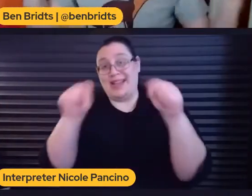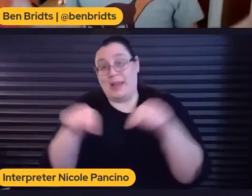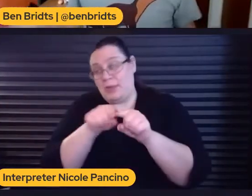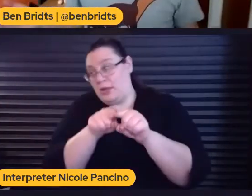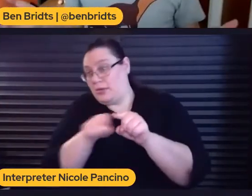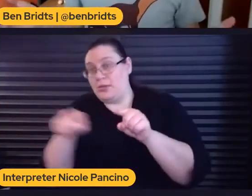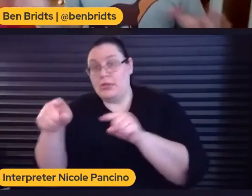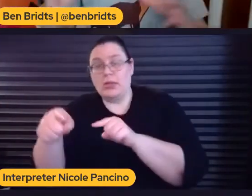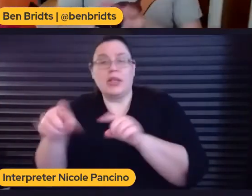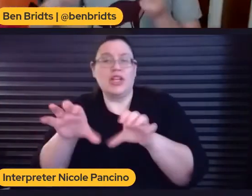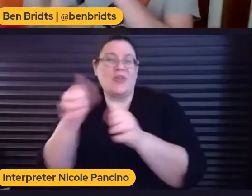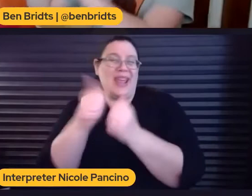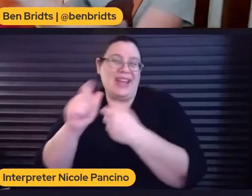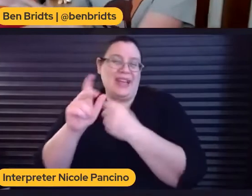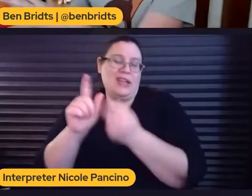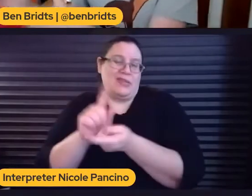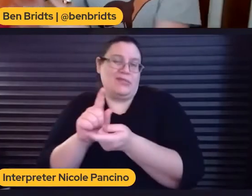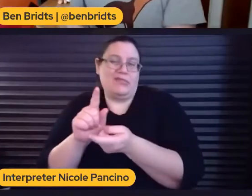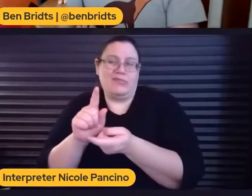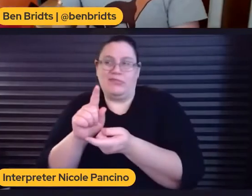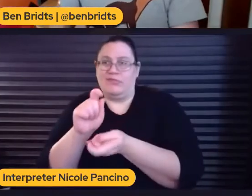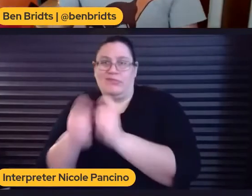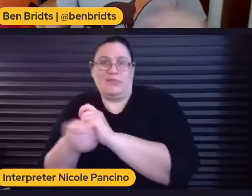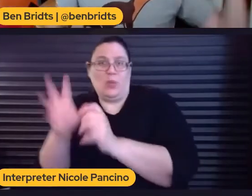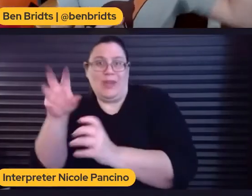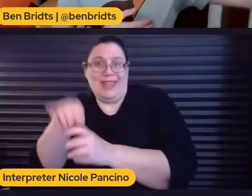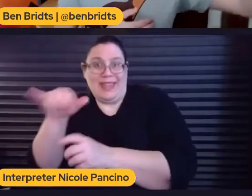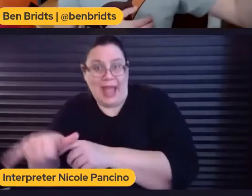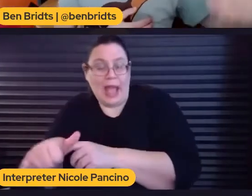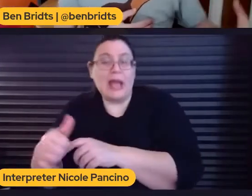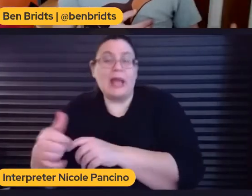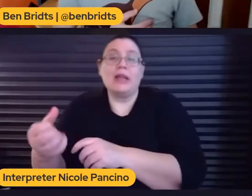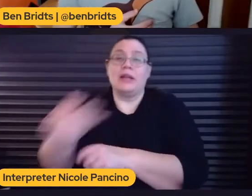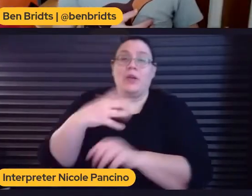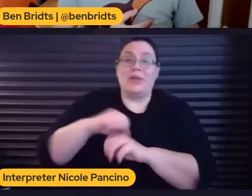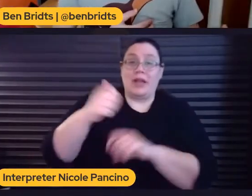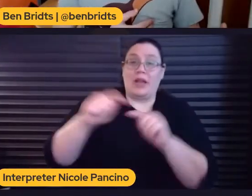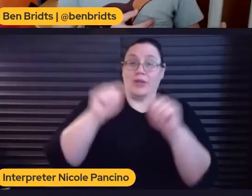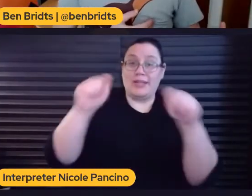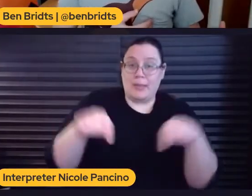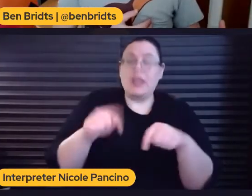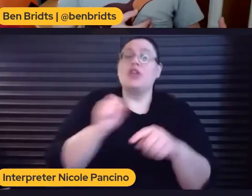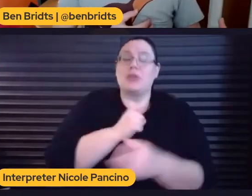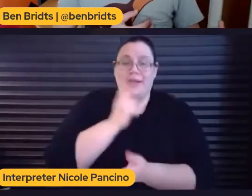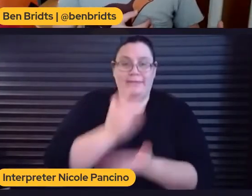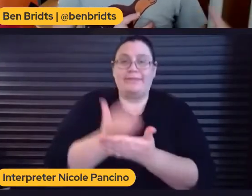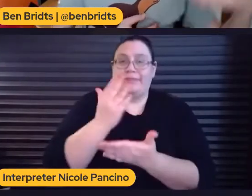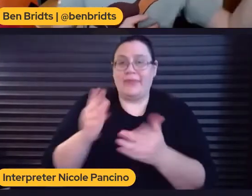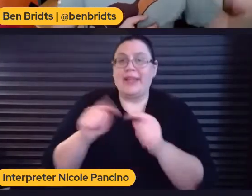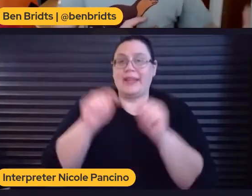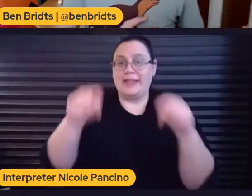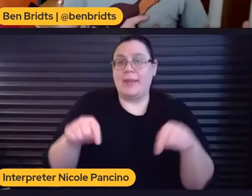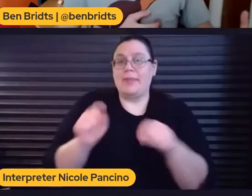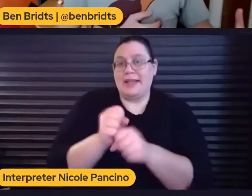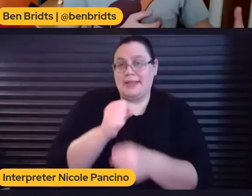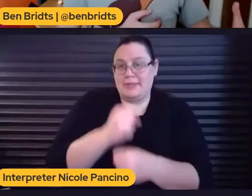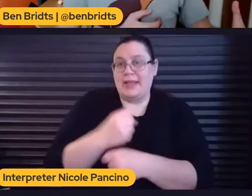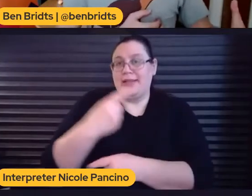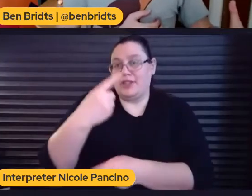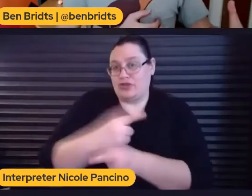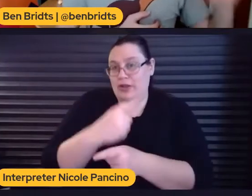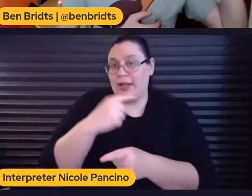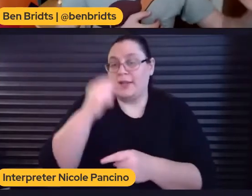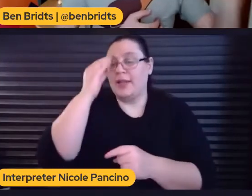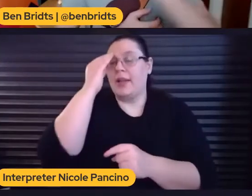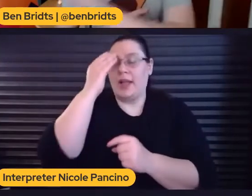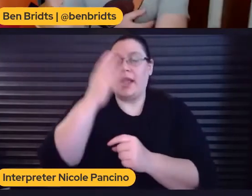any transformation with it, returns another template. You can verify that the template that it's created is correct. And